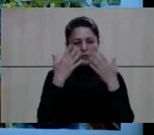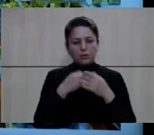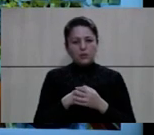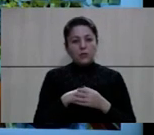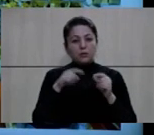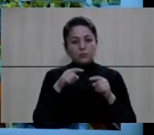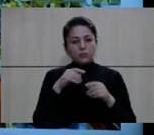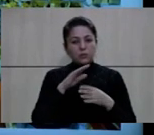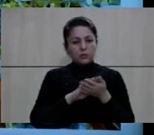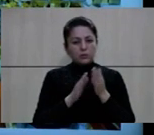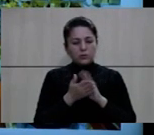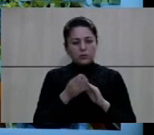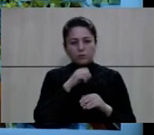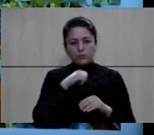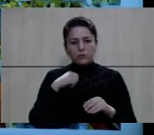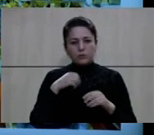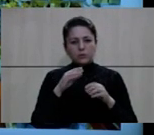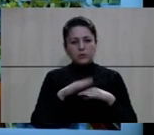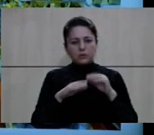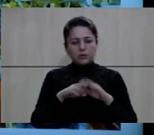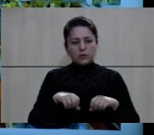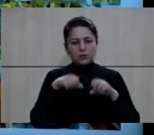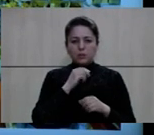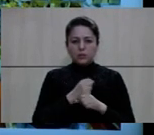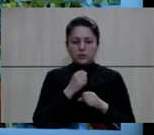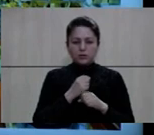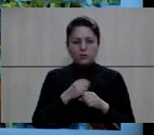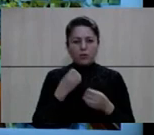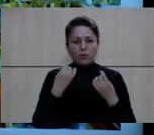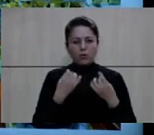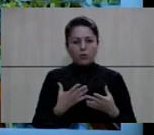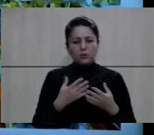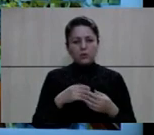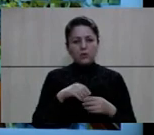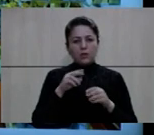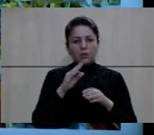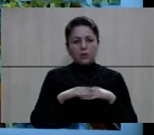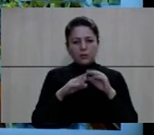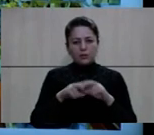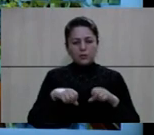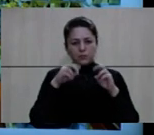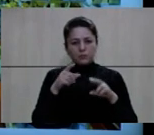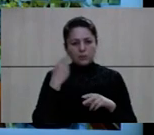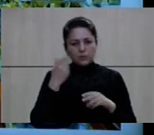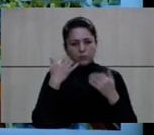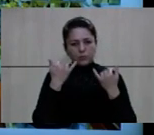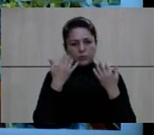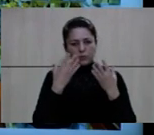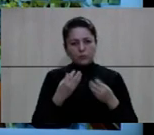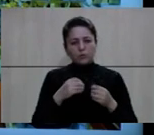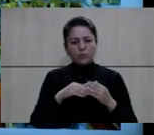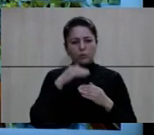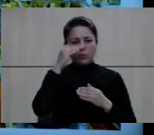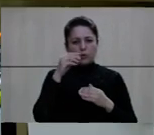Bunday sharoitda o'z kasbini sevgan, qilayotgan ishidan zavqlana olgan oddiy kasb egasi bugungi kunda yuqori texnologiyalar